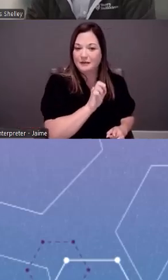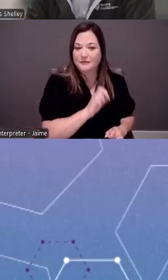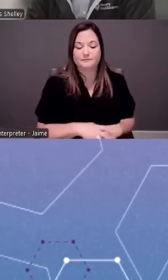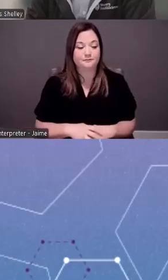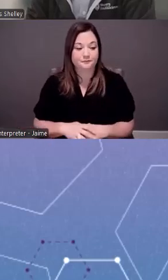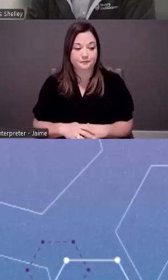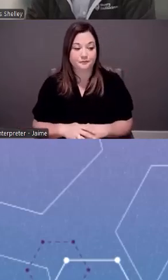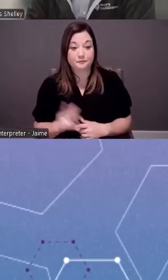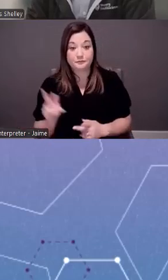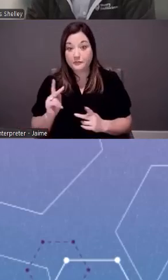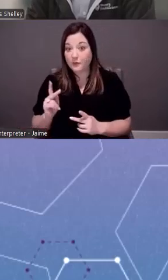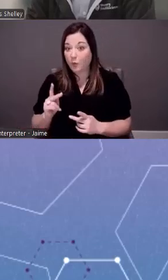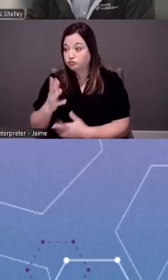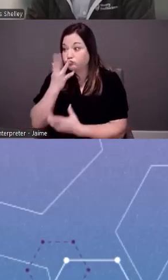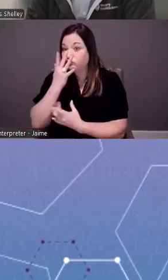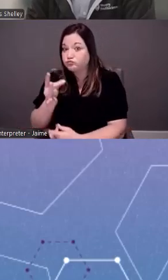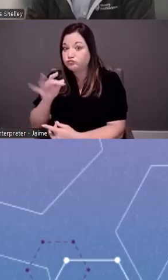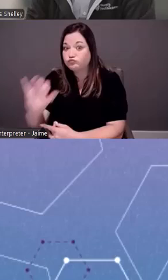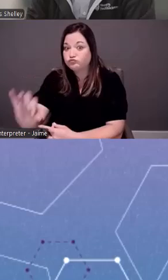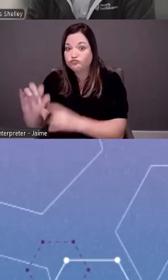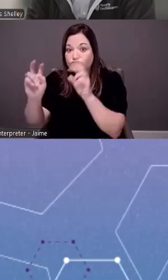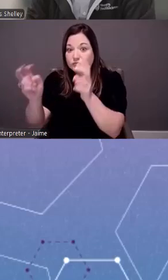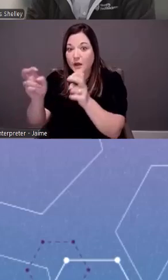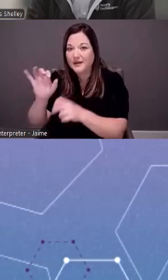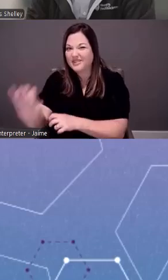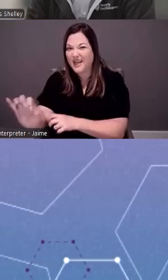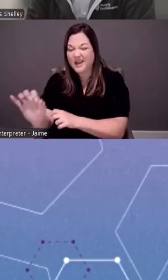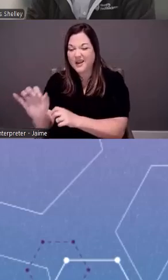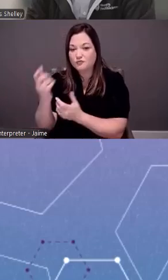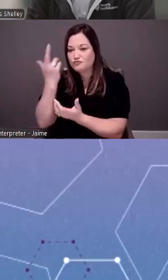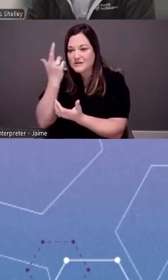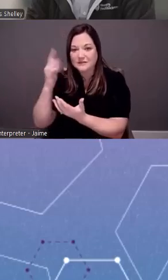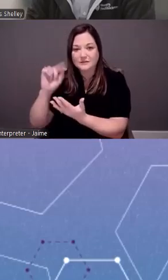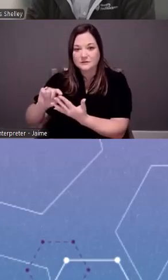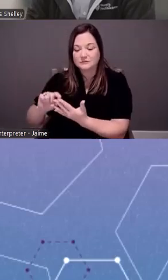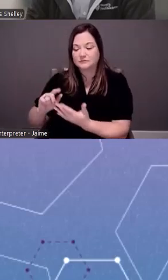invested in a topic, in an issue for one reason or another.